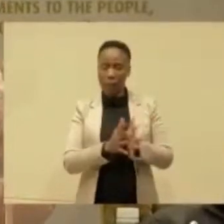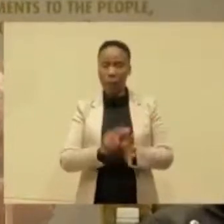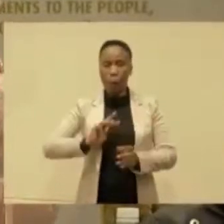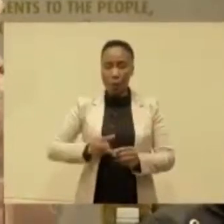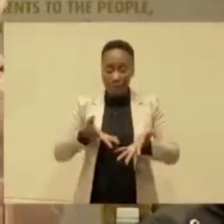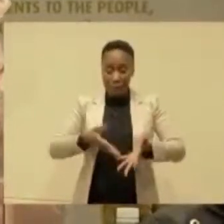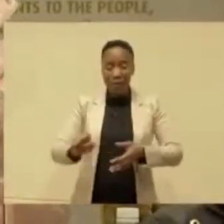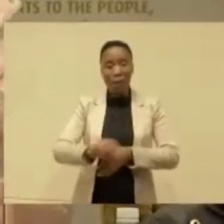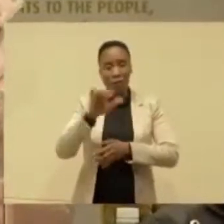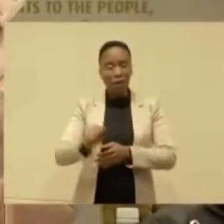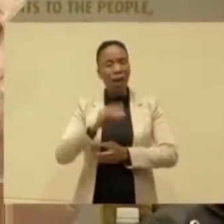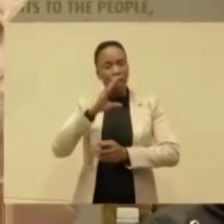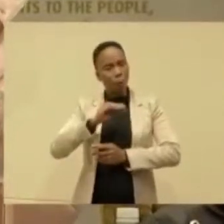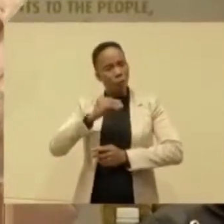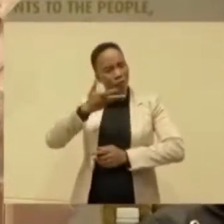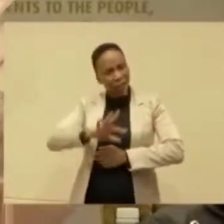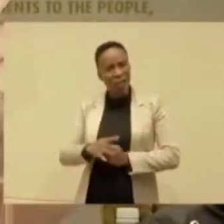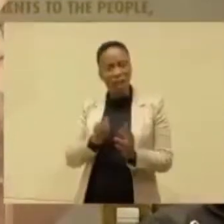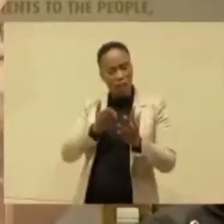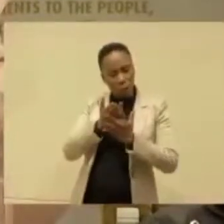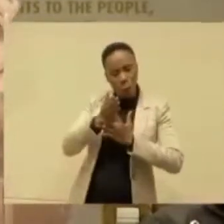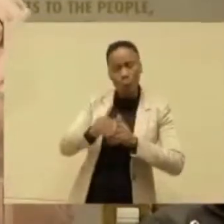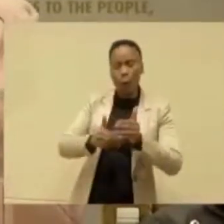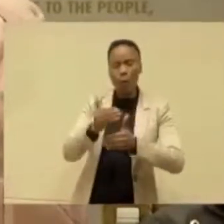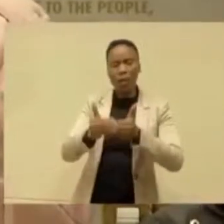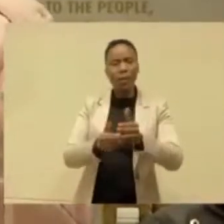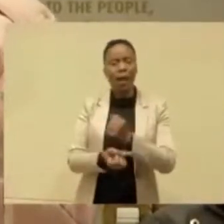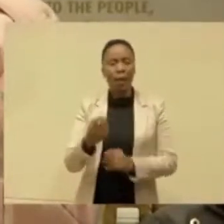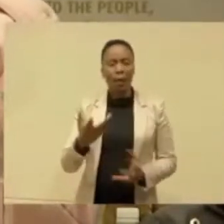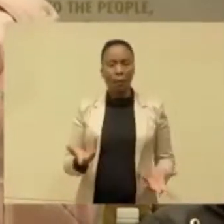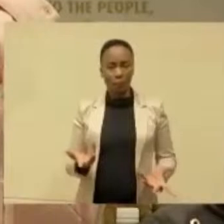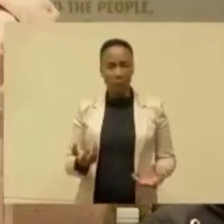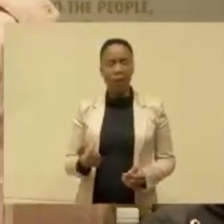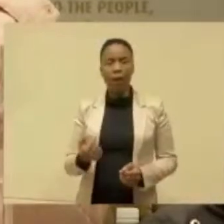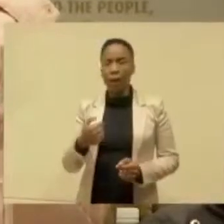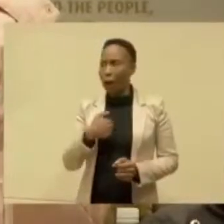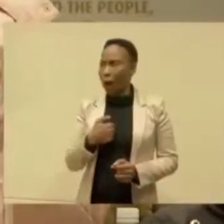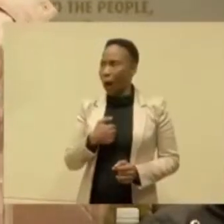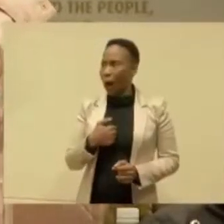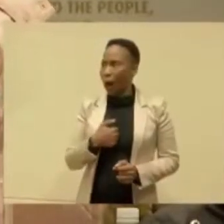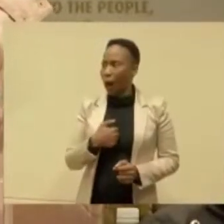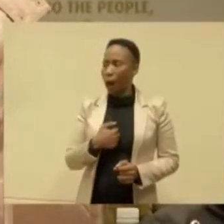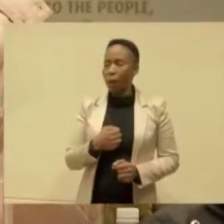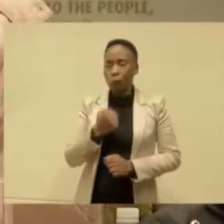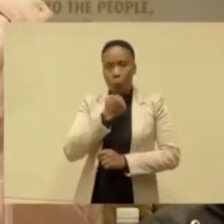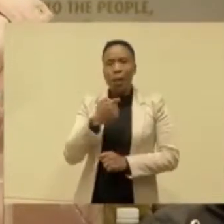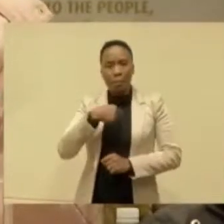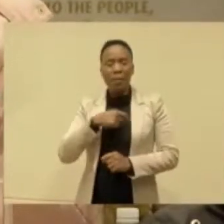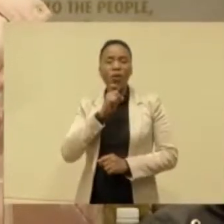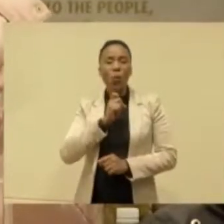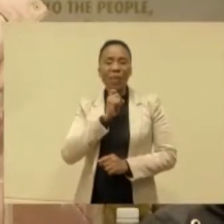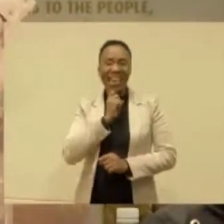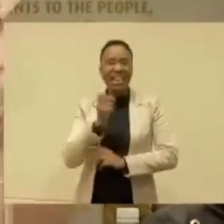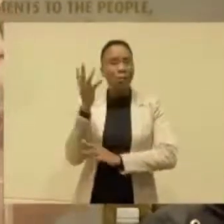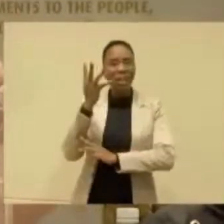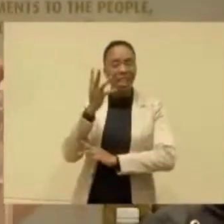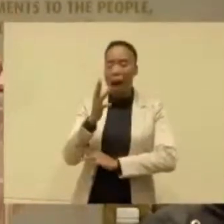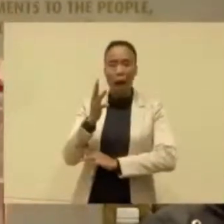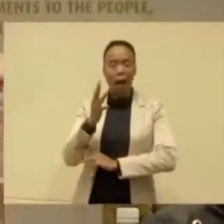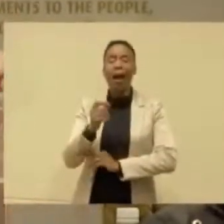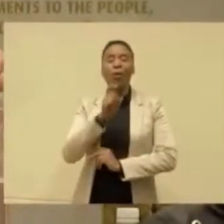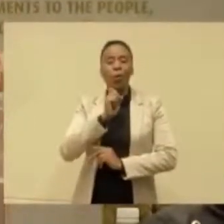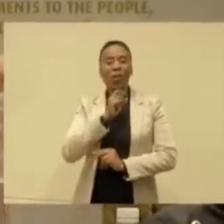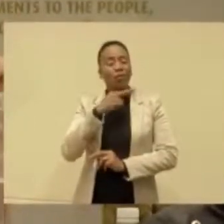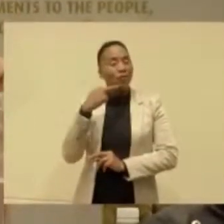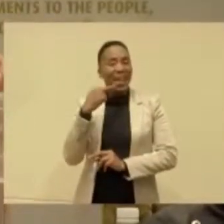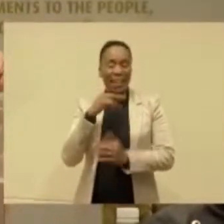spoke through our processes so i i forgive me i'm not using your speech i'm using the real story that we are